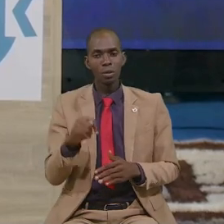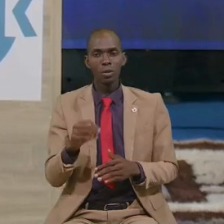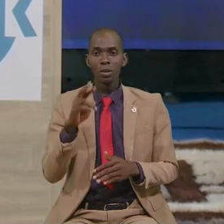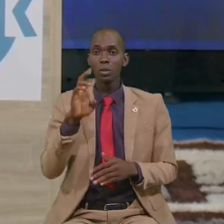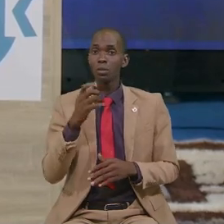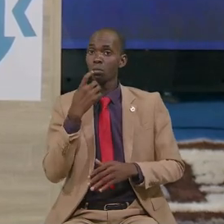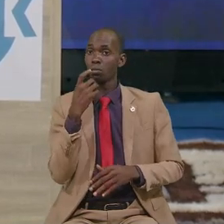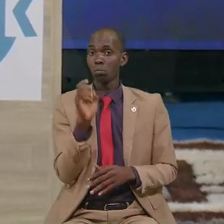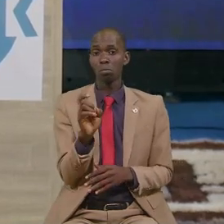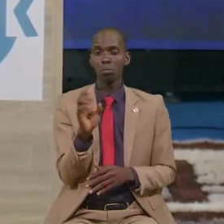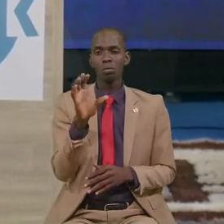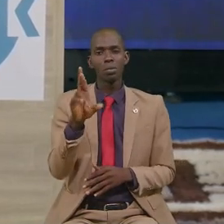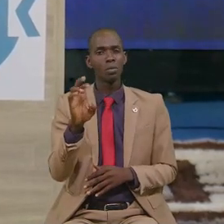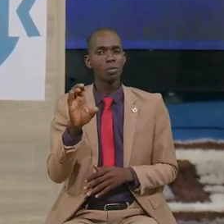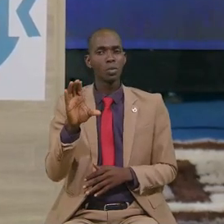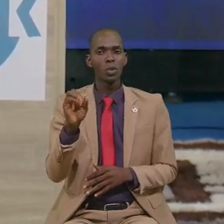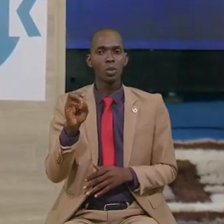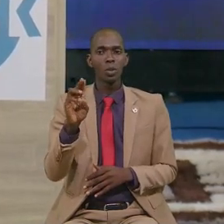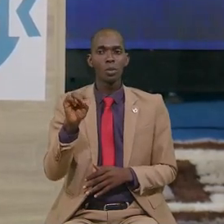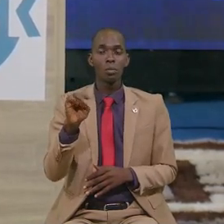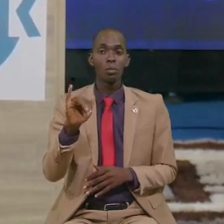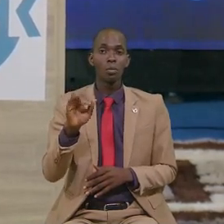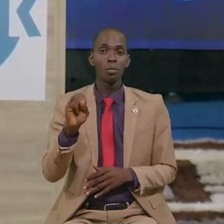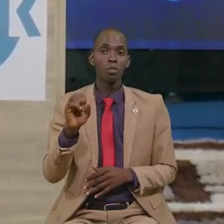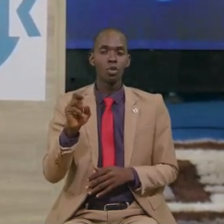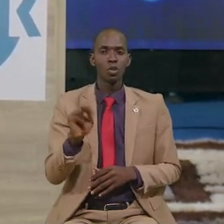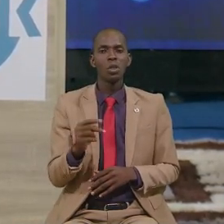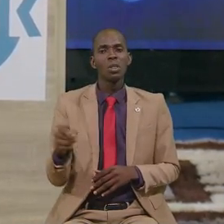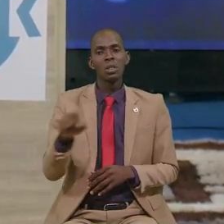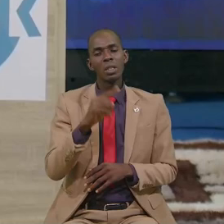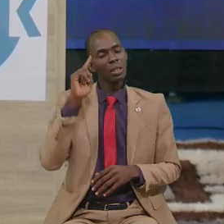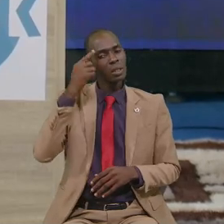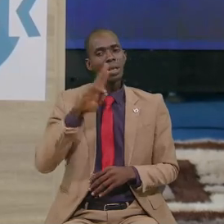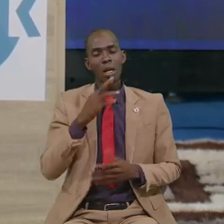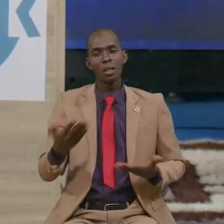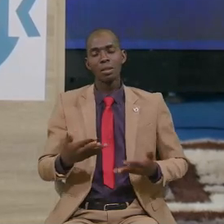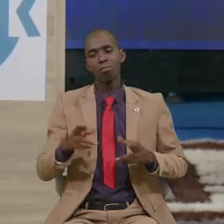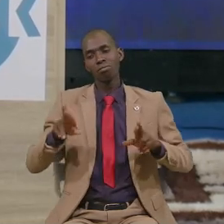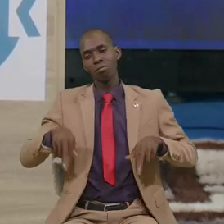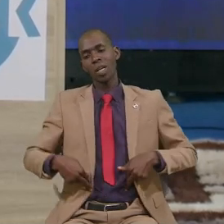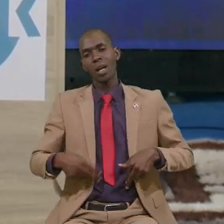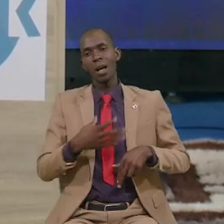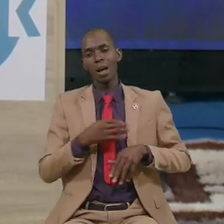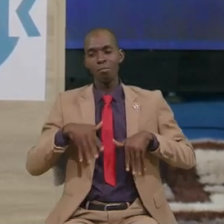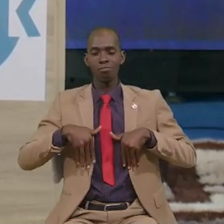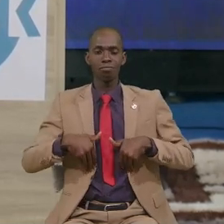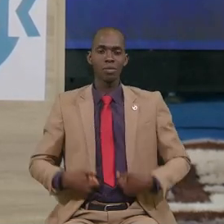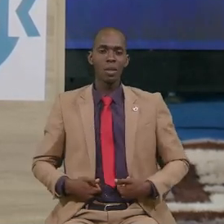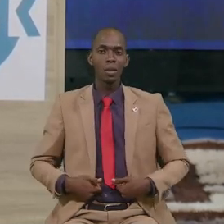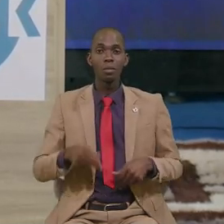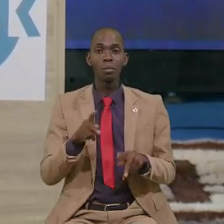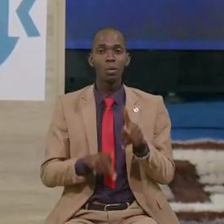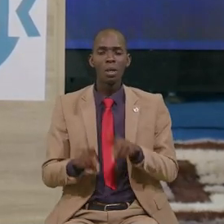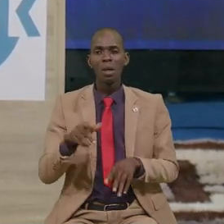think they are here as retired people, retired and tired. And they feel that there is nothing